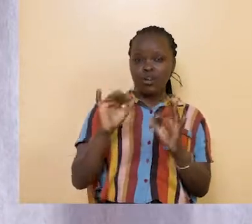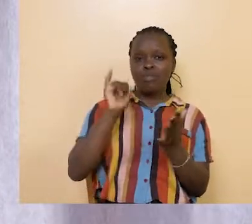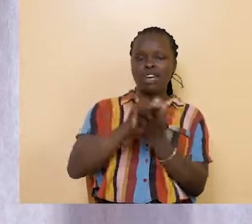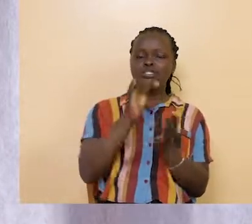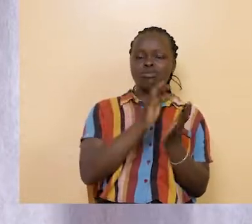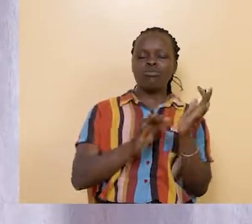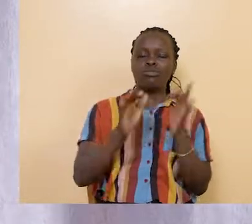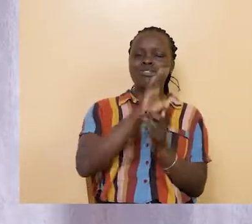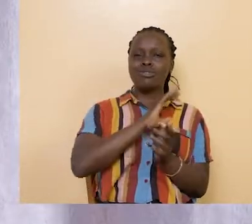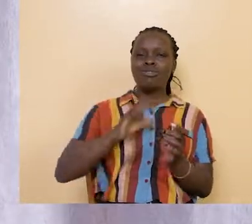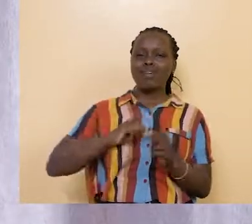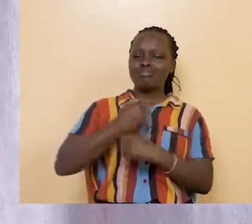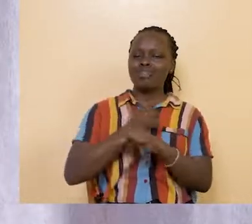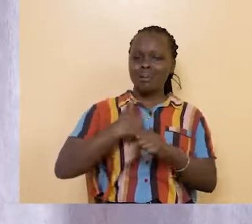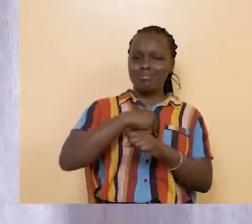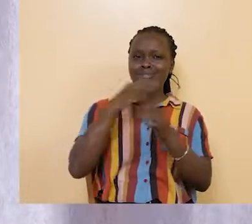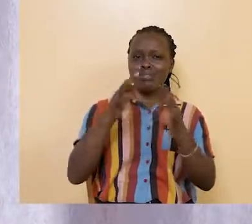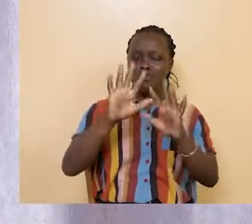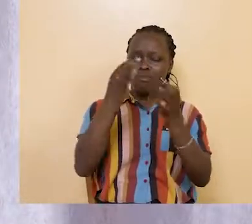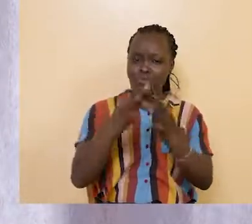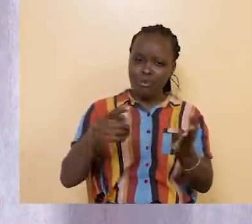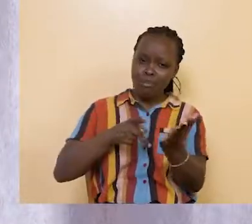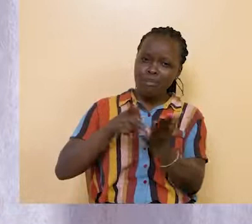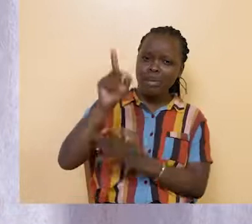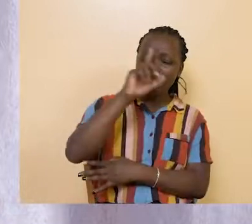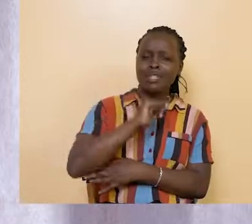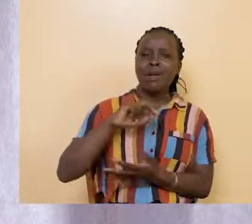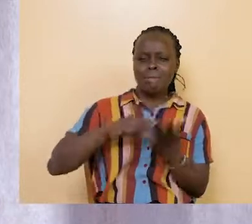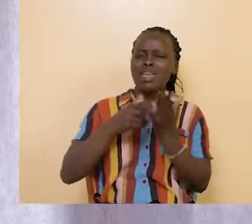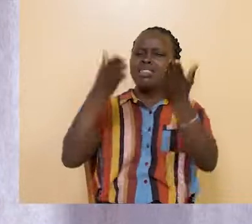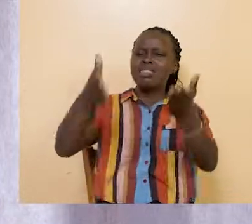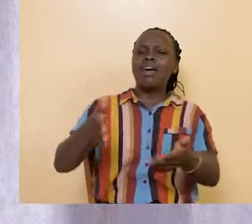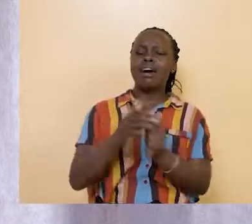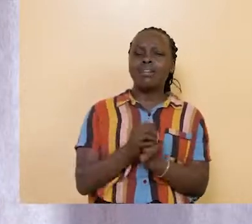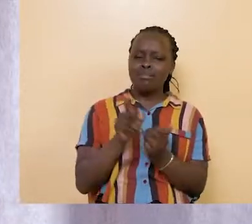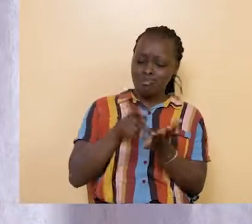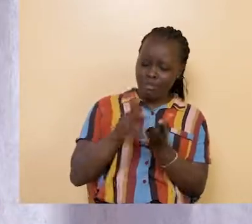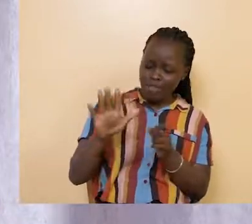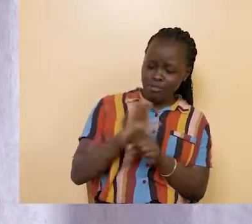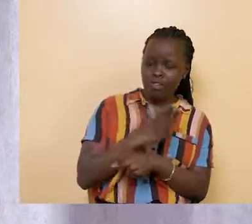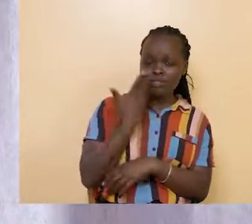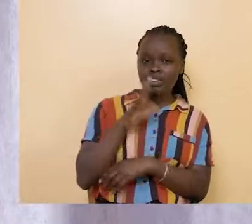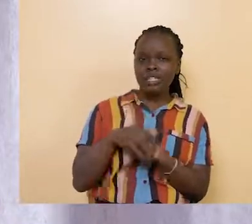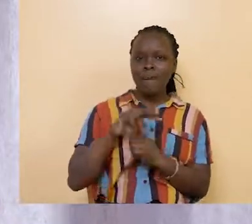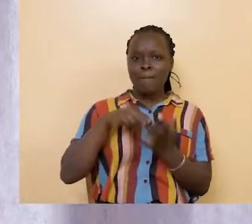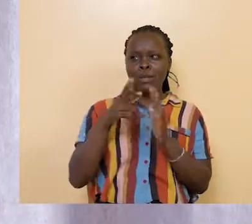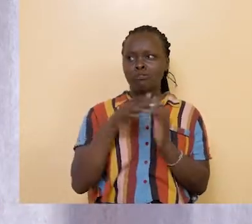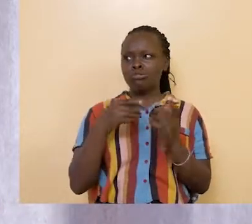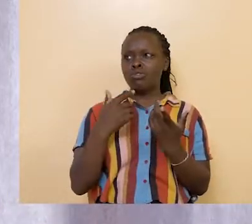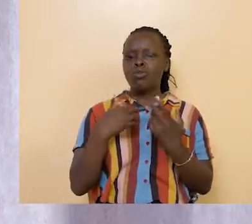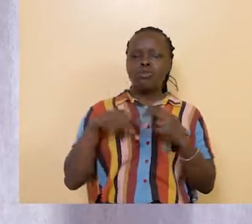that Christ has set us free. Your freedom has already been purchased. It has already been paid for. So you ought not to